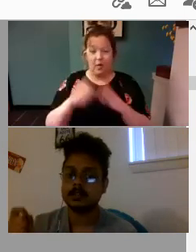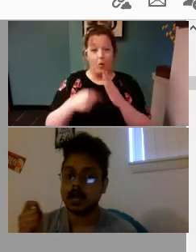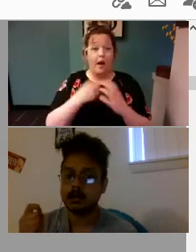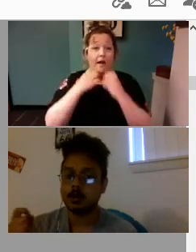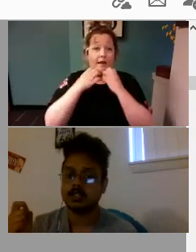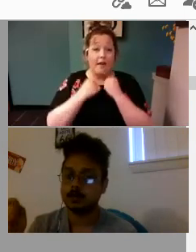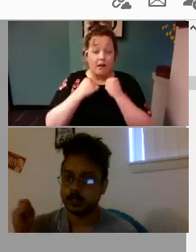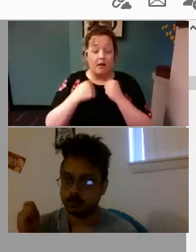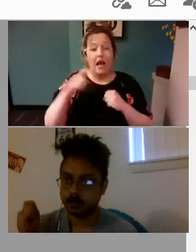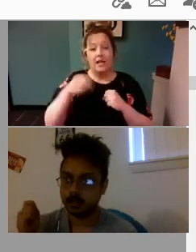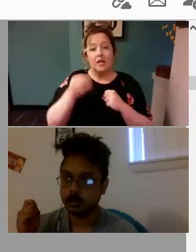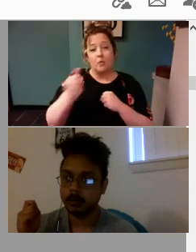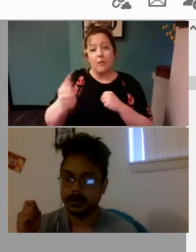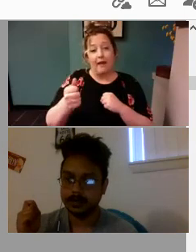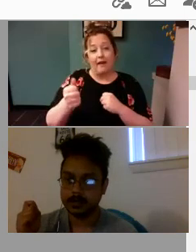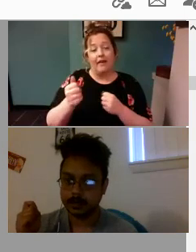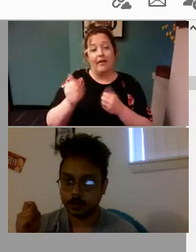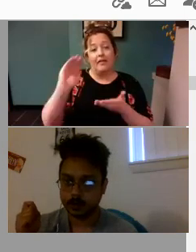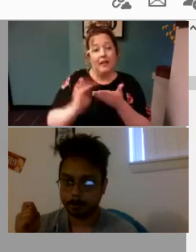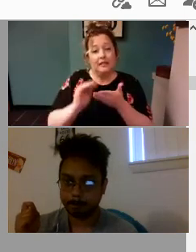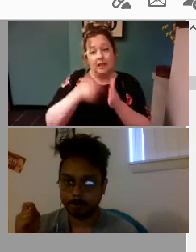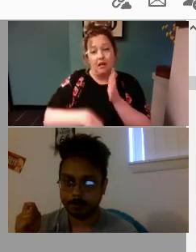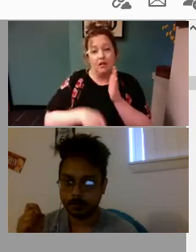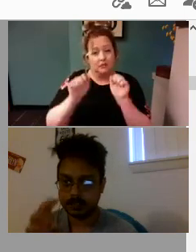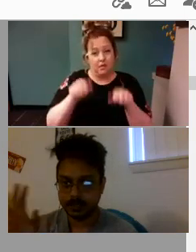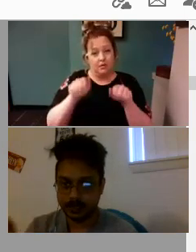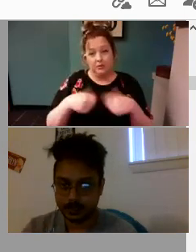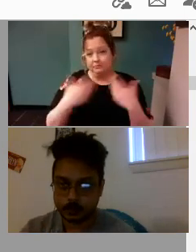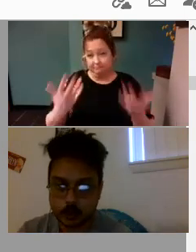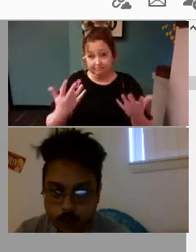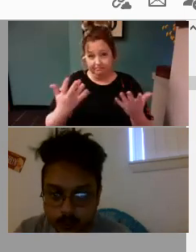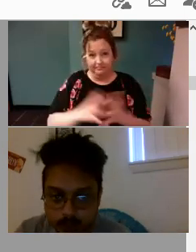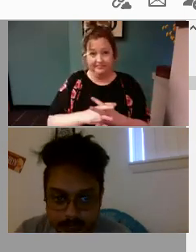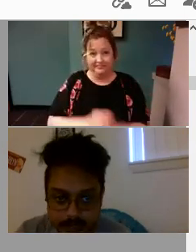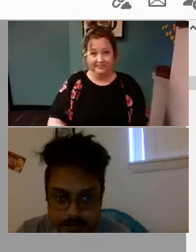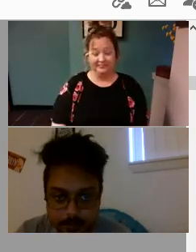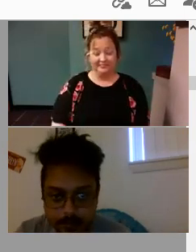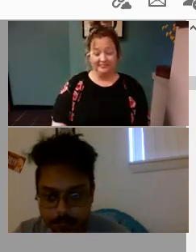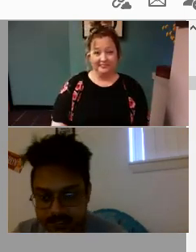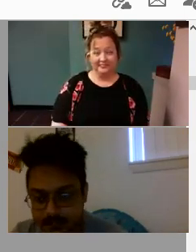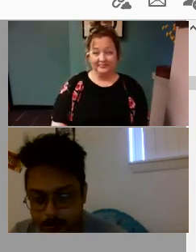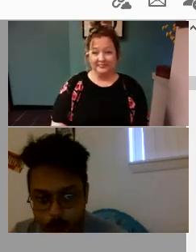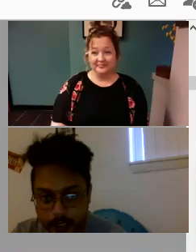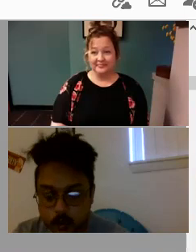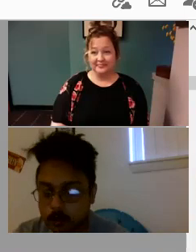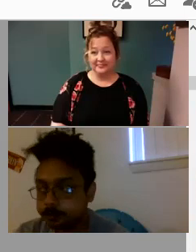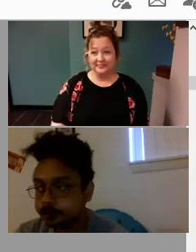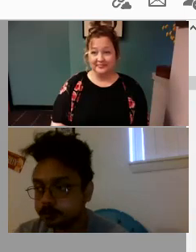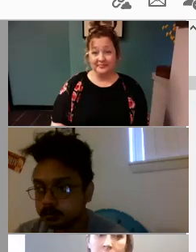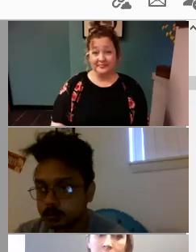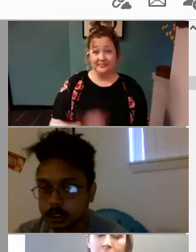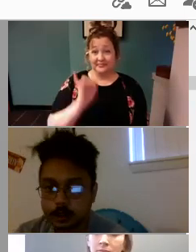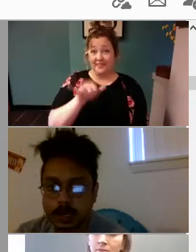as less a cost as possible to maintain this network, this entire network. So that is the basic point.